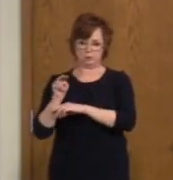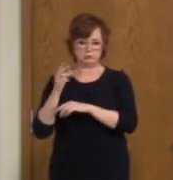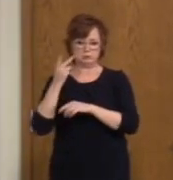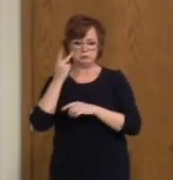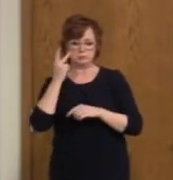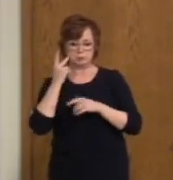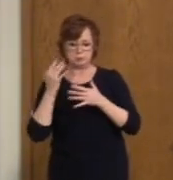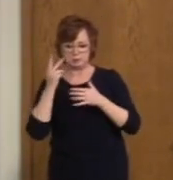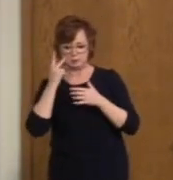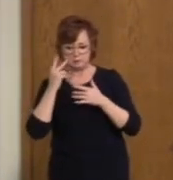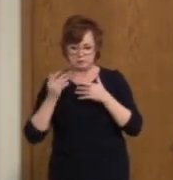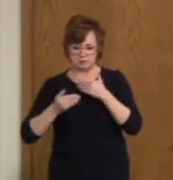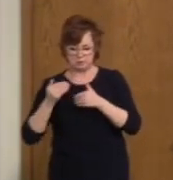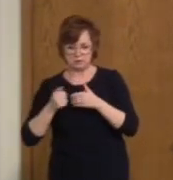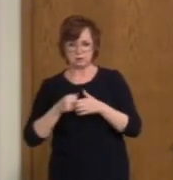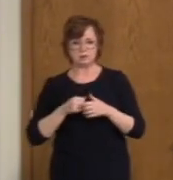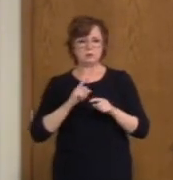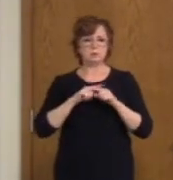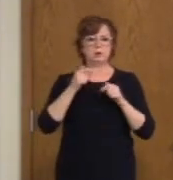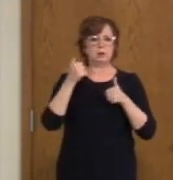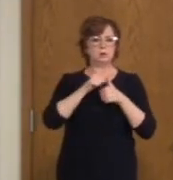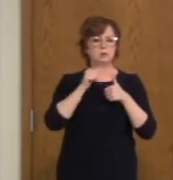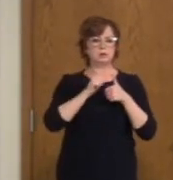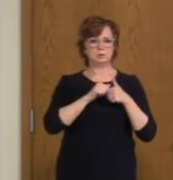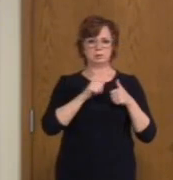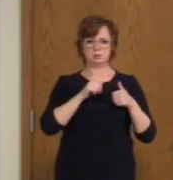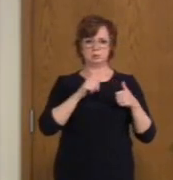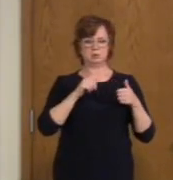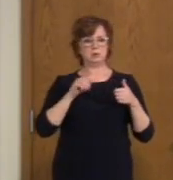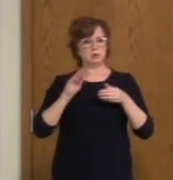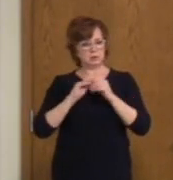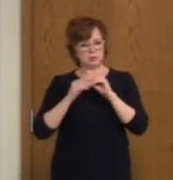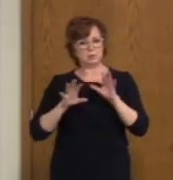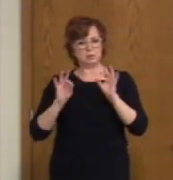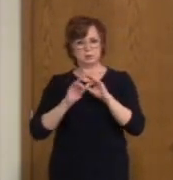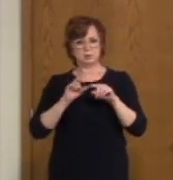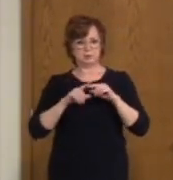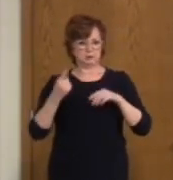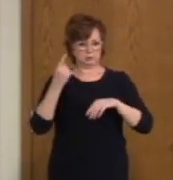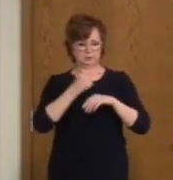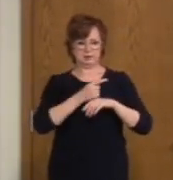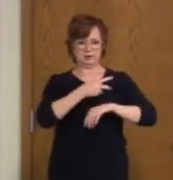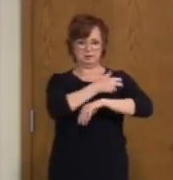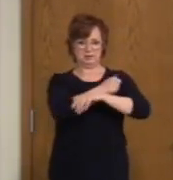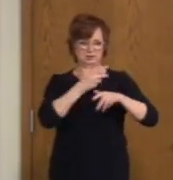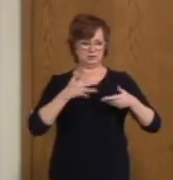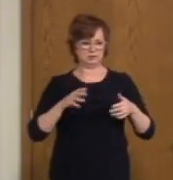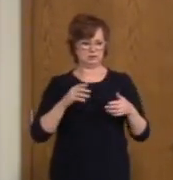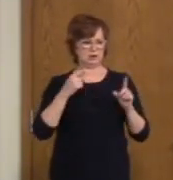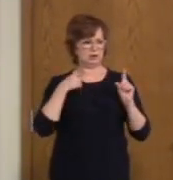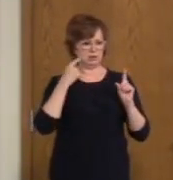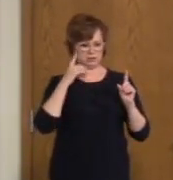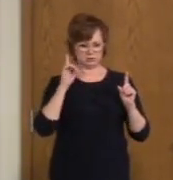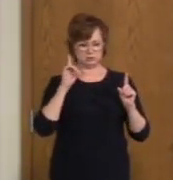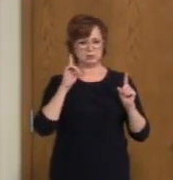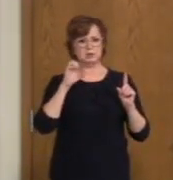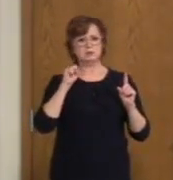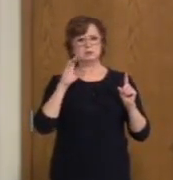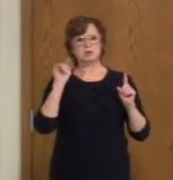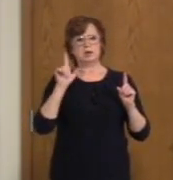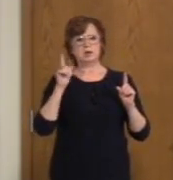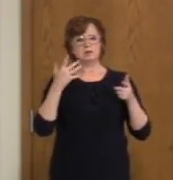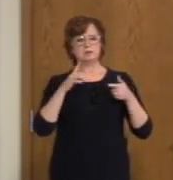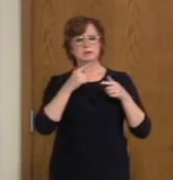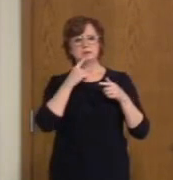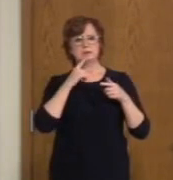to matter as we have more people vaccinated in Saskatchewan today than we did yesterday. I think Scott had indicated the SHA has